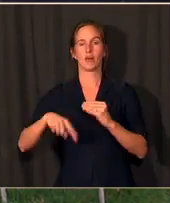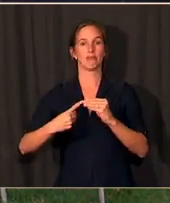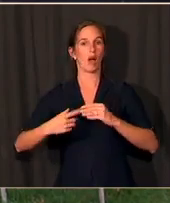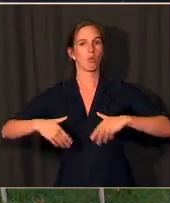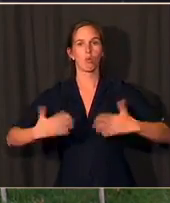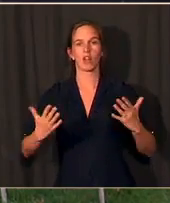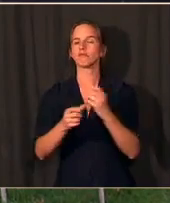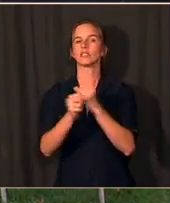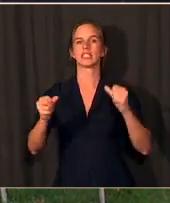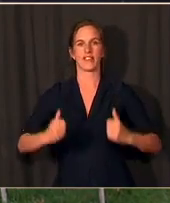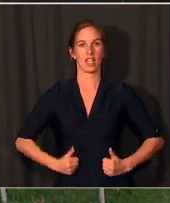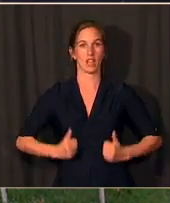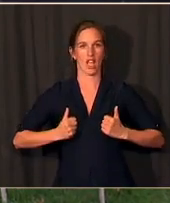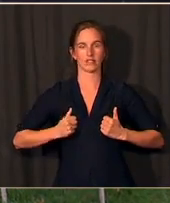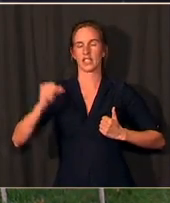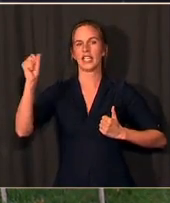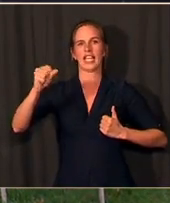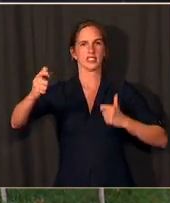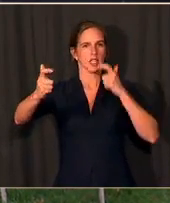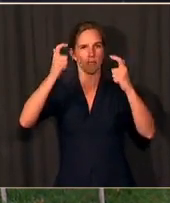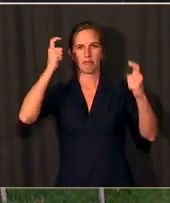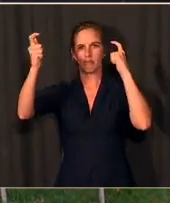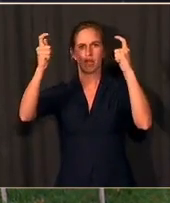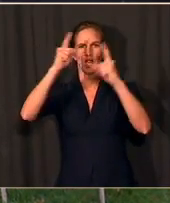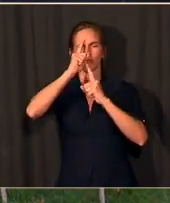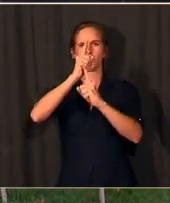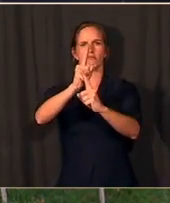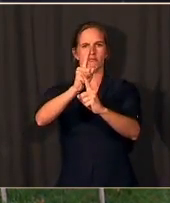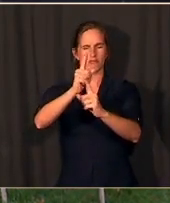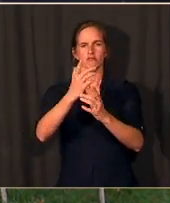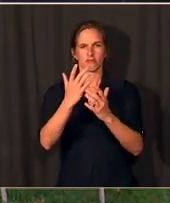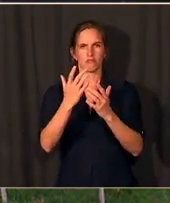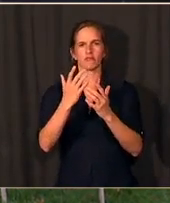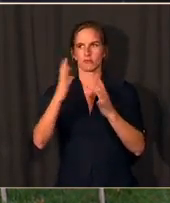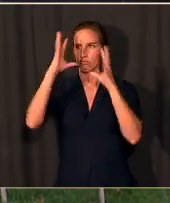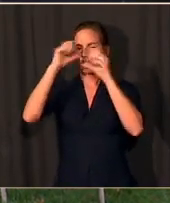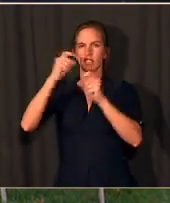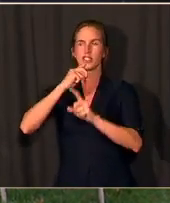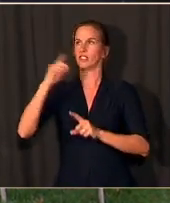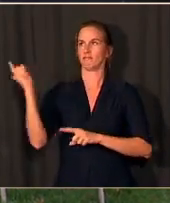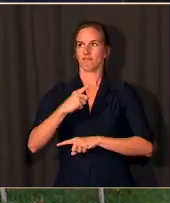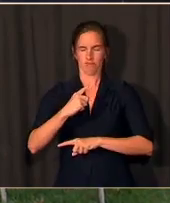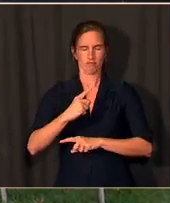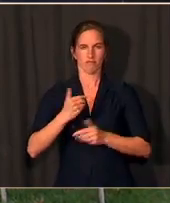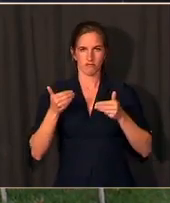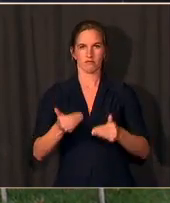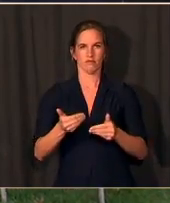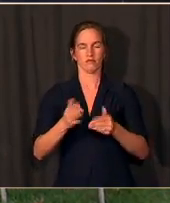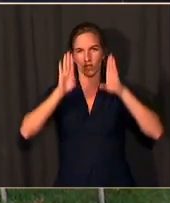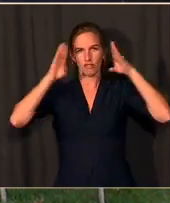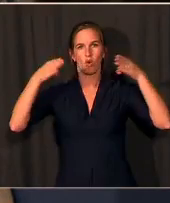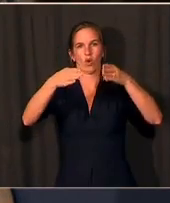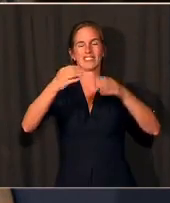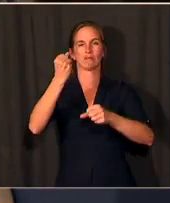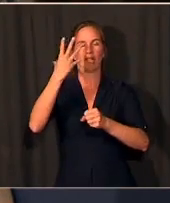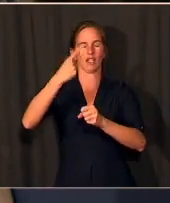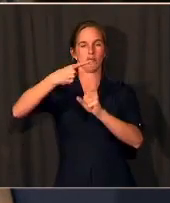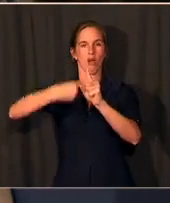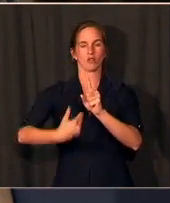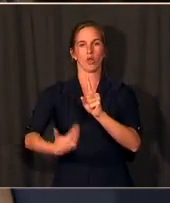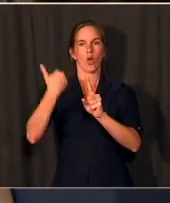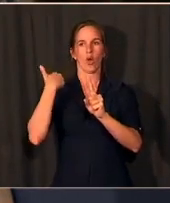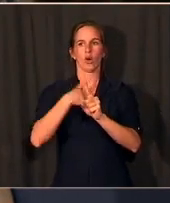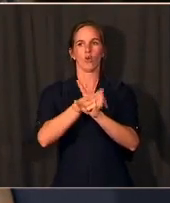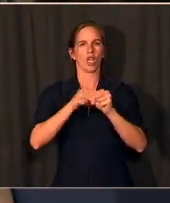is a Herculean task that the President put us on many months ago. And as Dr. Slaoui just laid out, we are